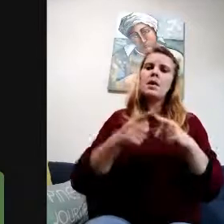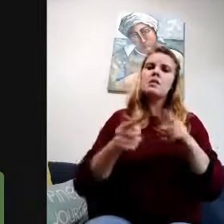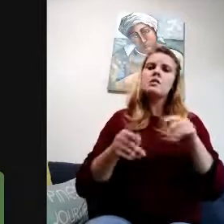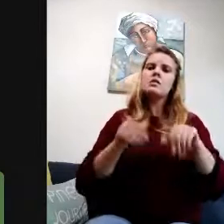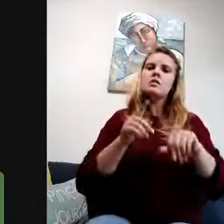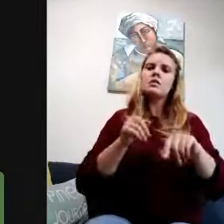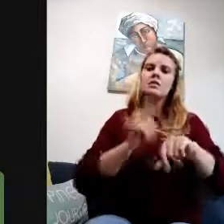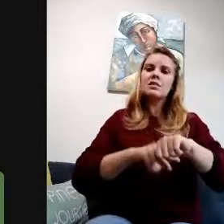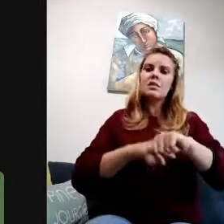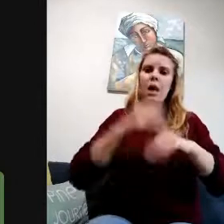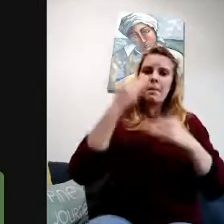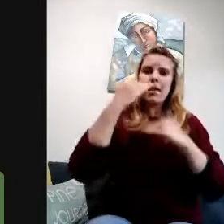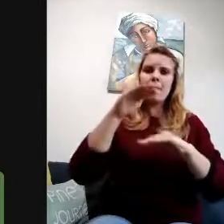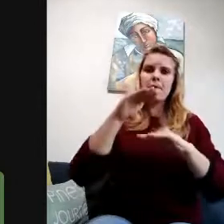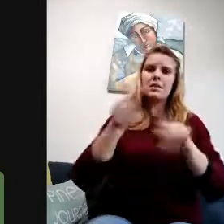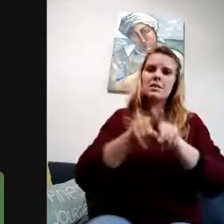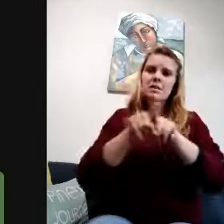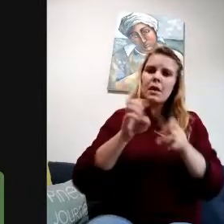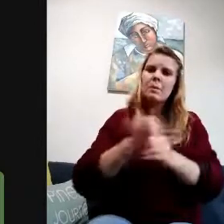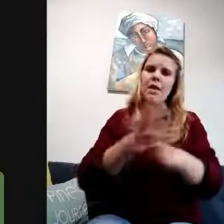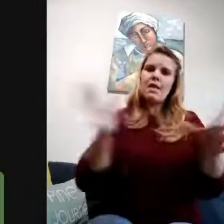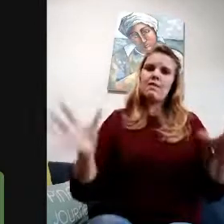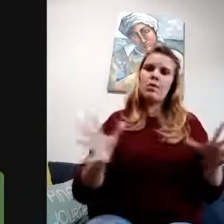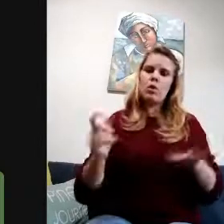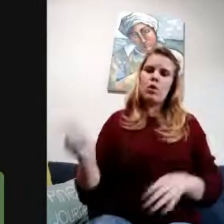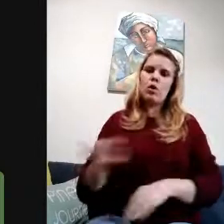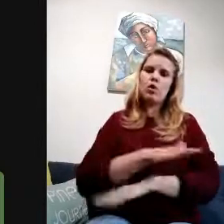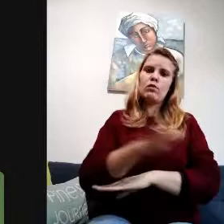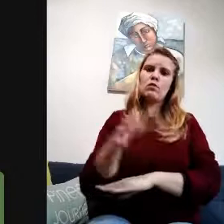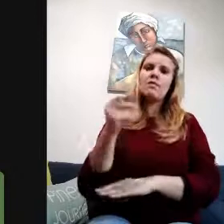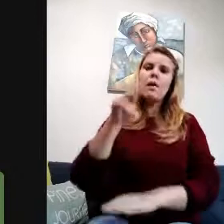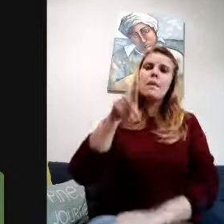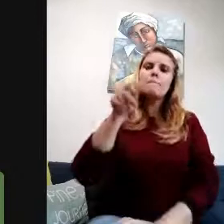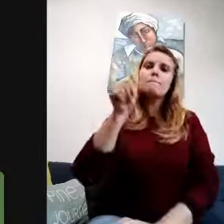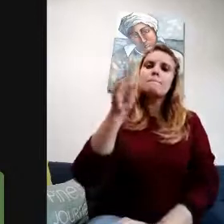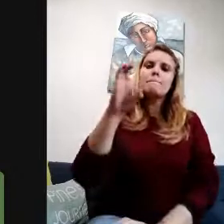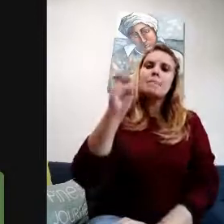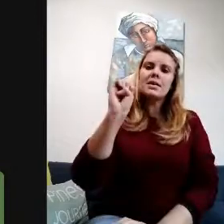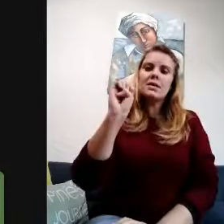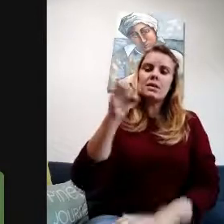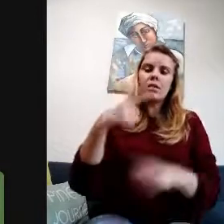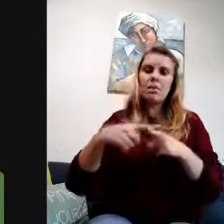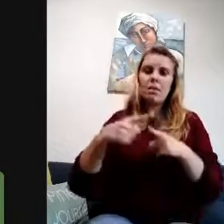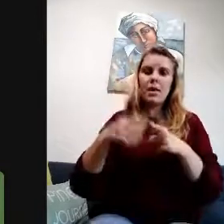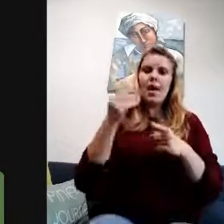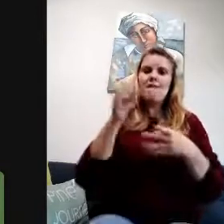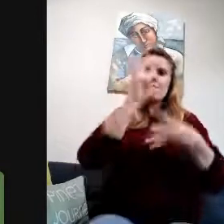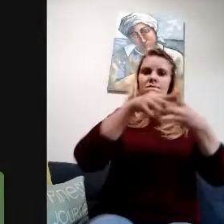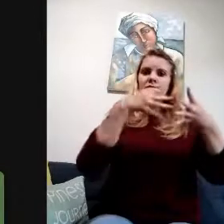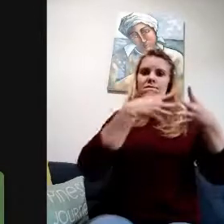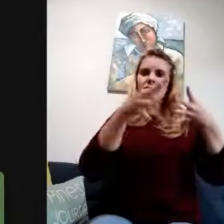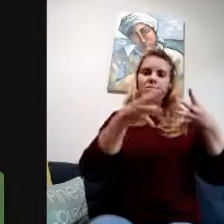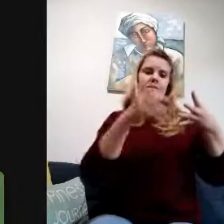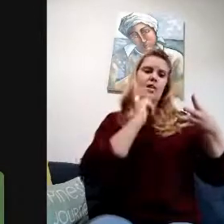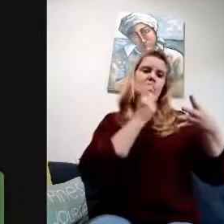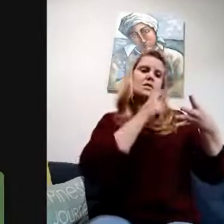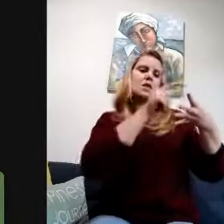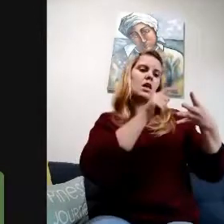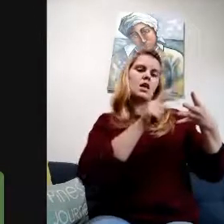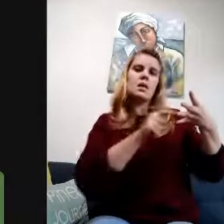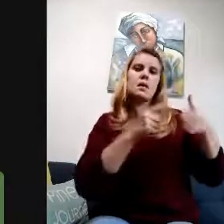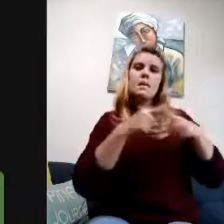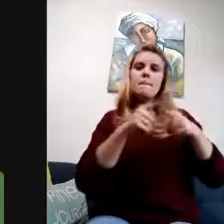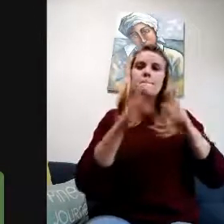course. We have a pace of play a schedule, a sheet, which will tell players by the end